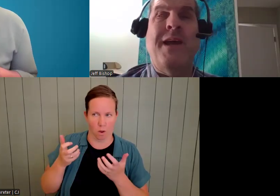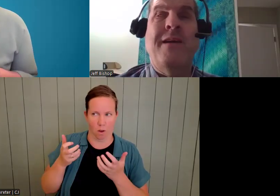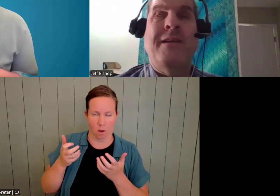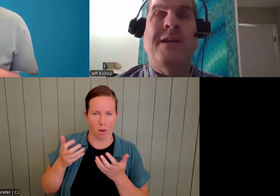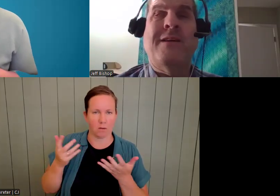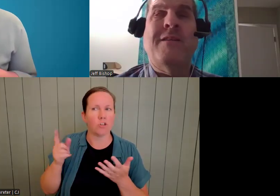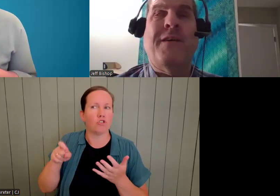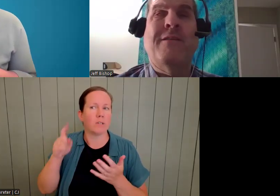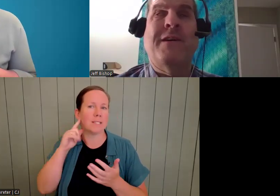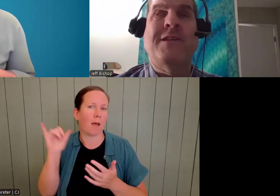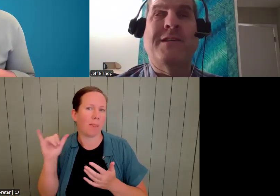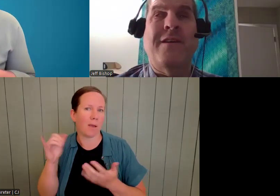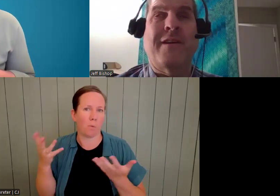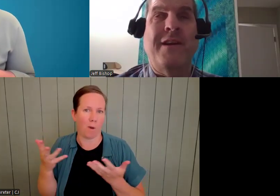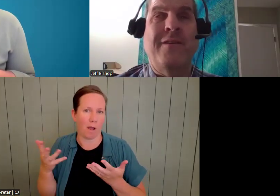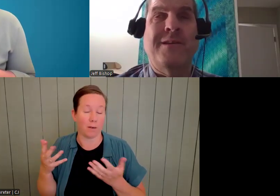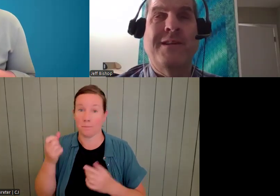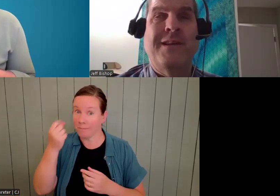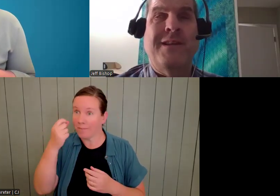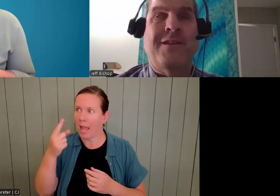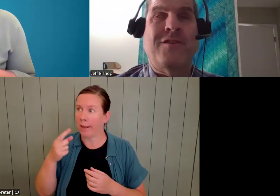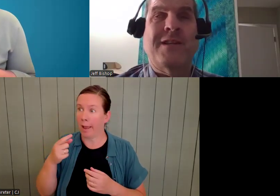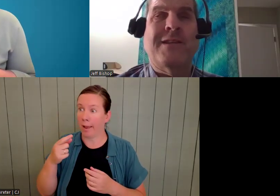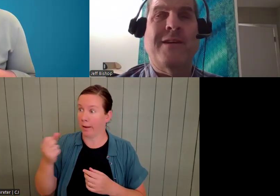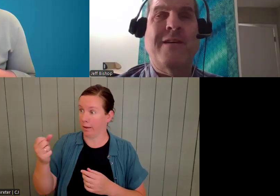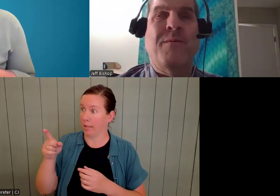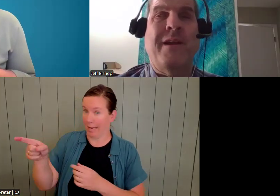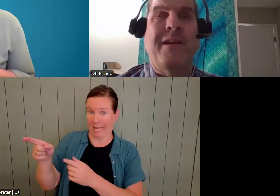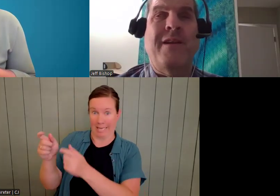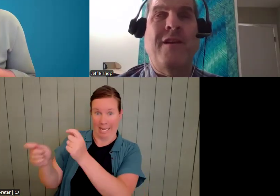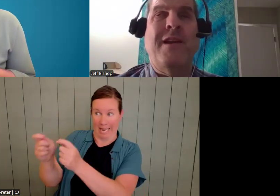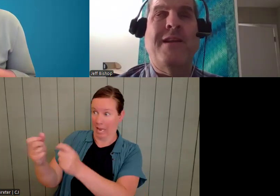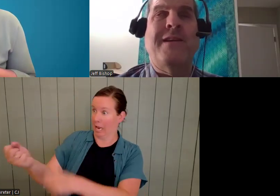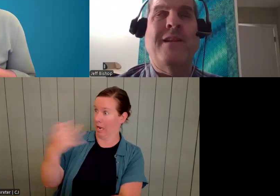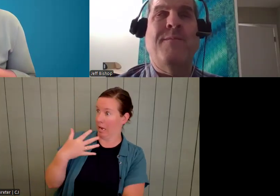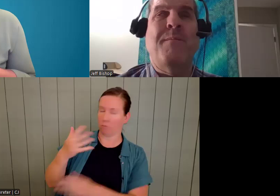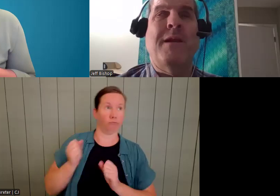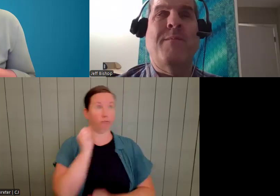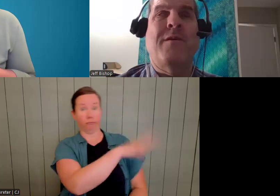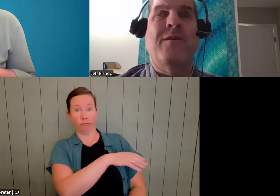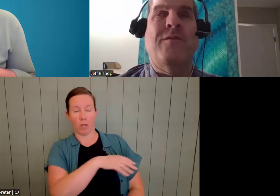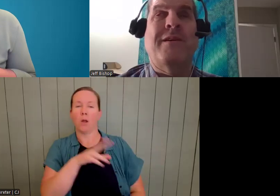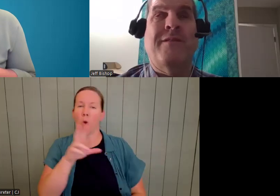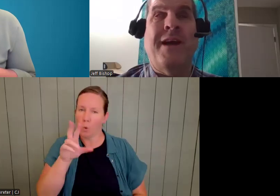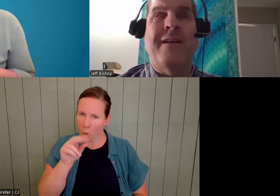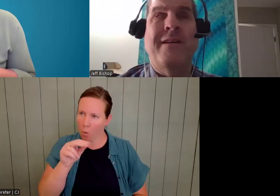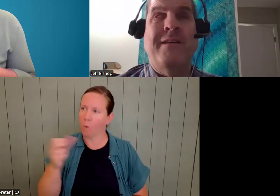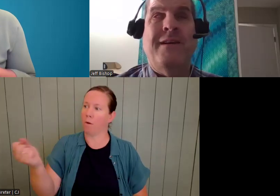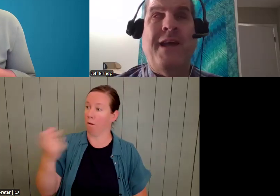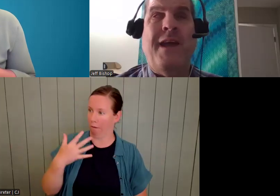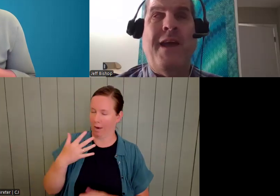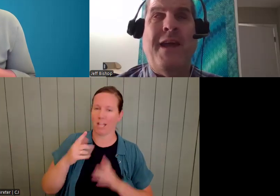the way, these aren't the final versions that you're going to use. These are just a starting point. You need to then take them and make them your own,